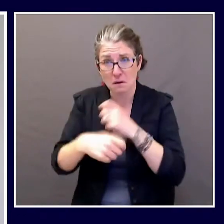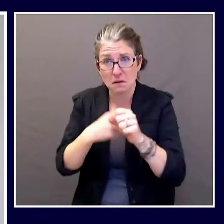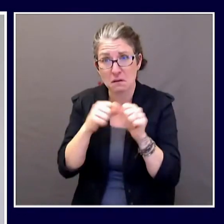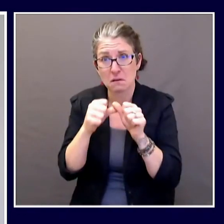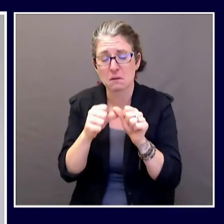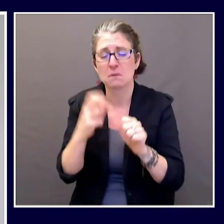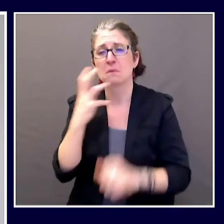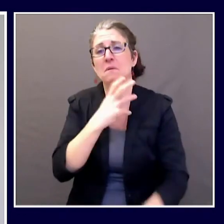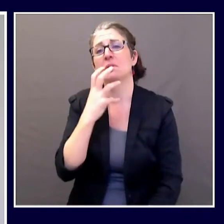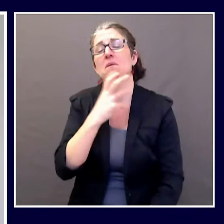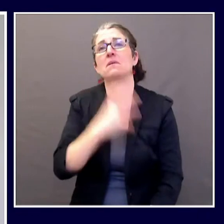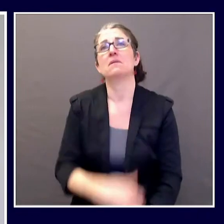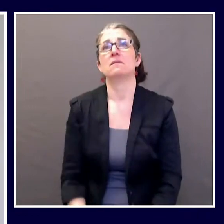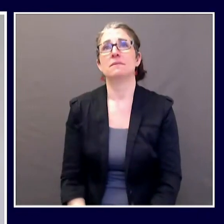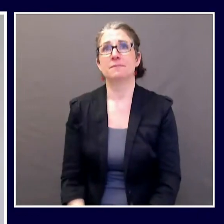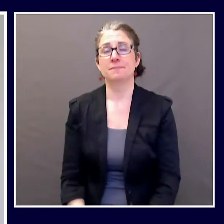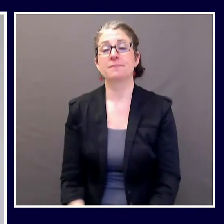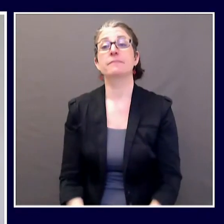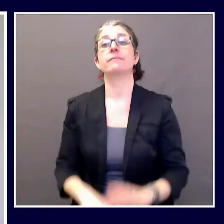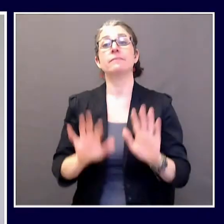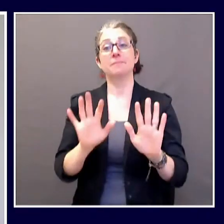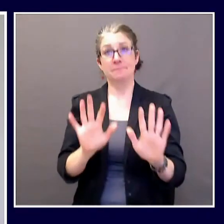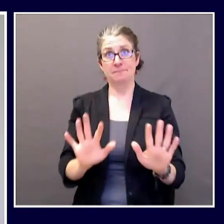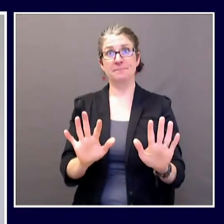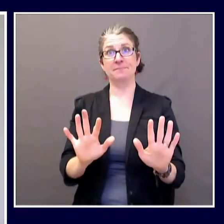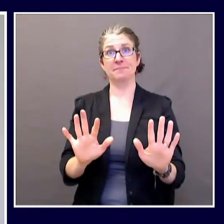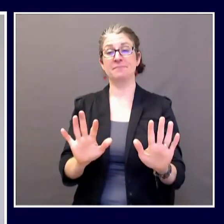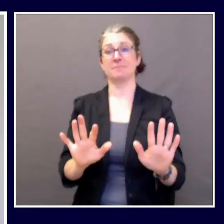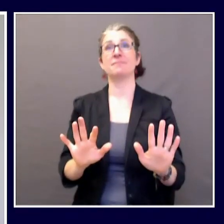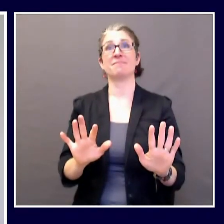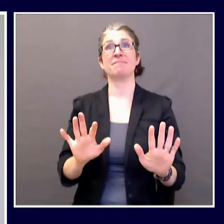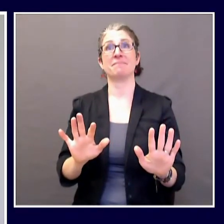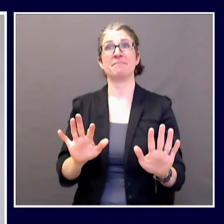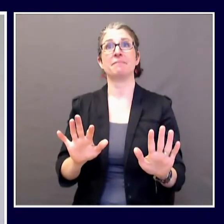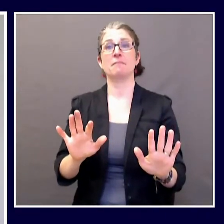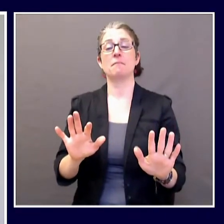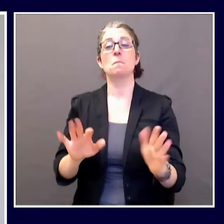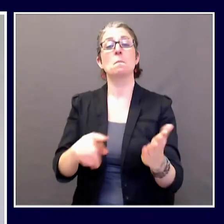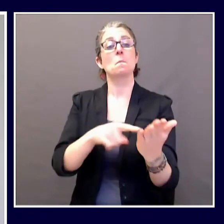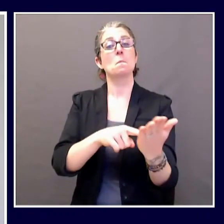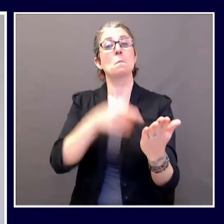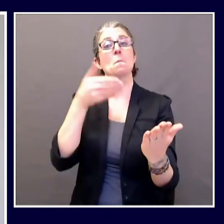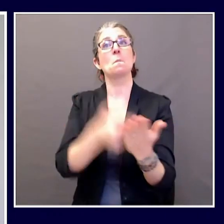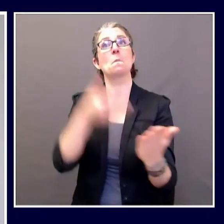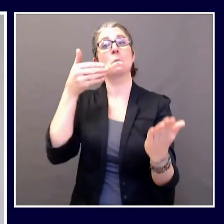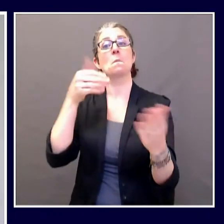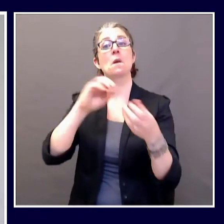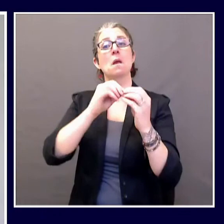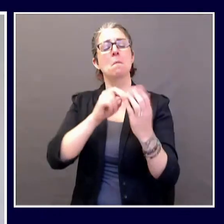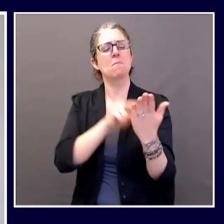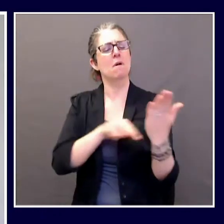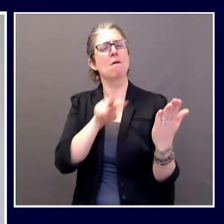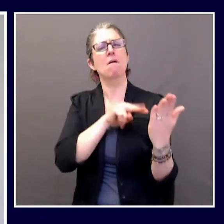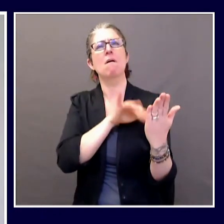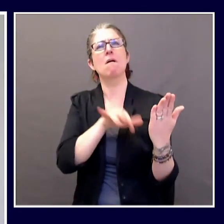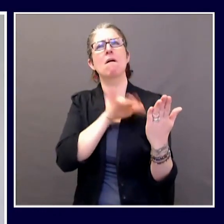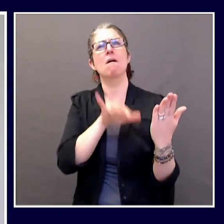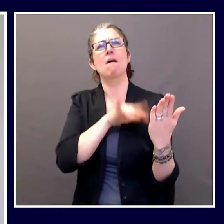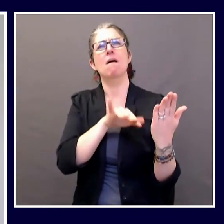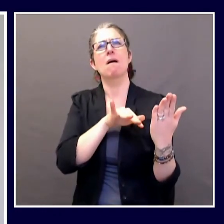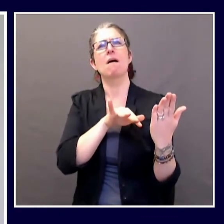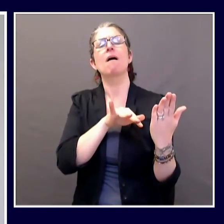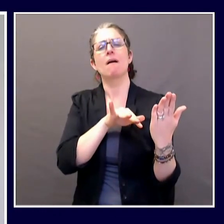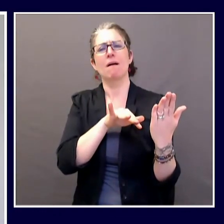numbers. Metrics matter, but not everything that matters can be measured.